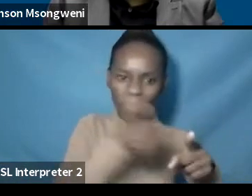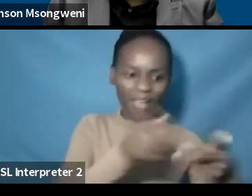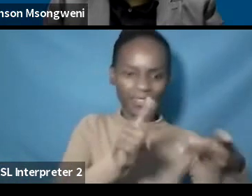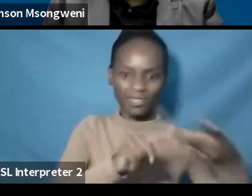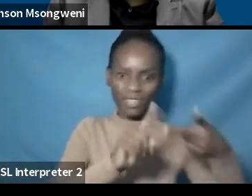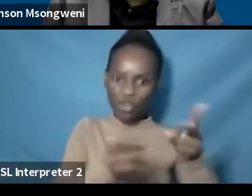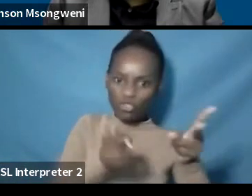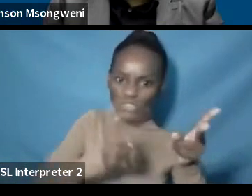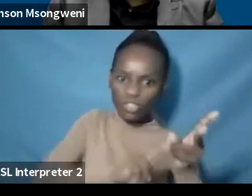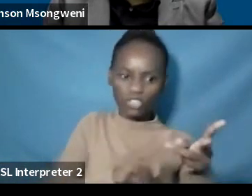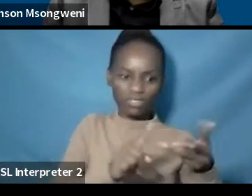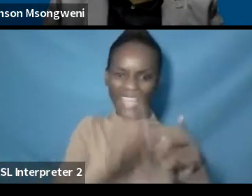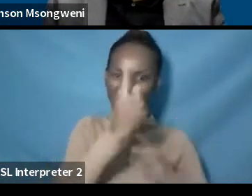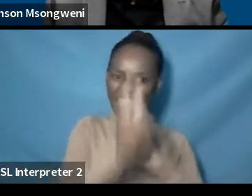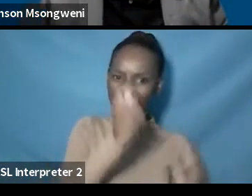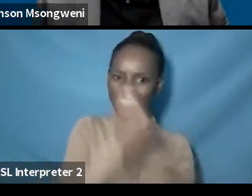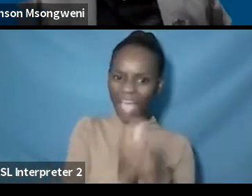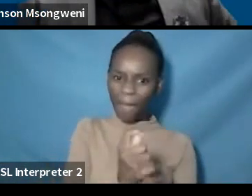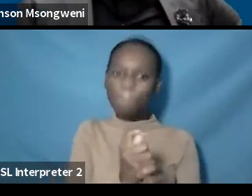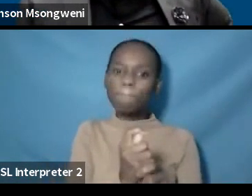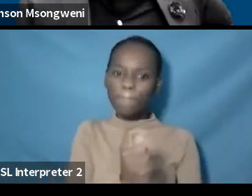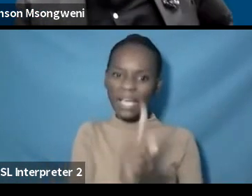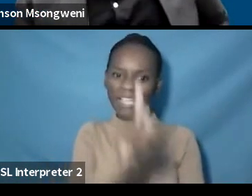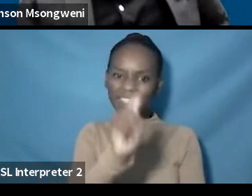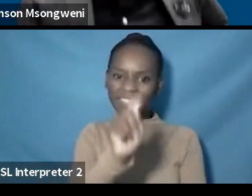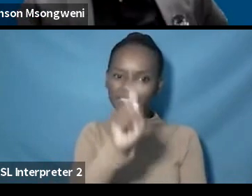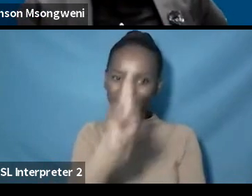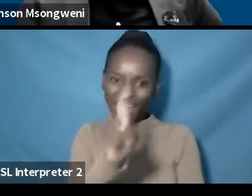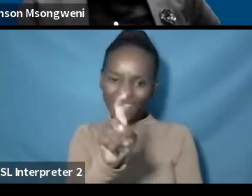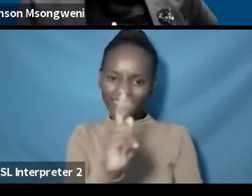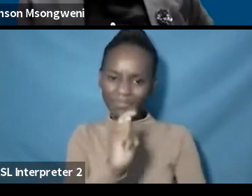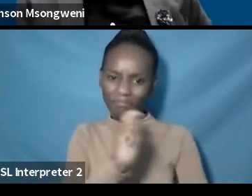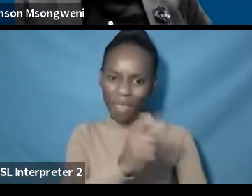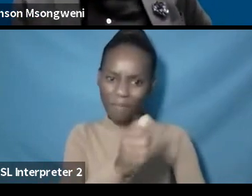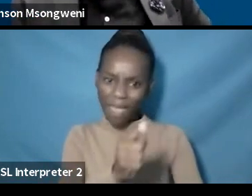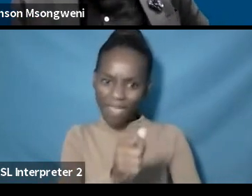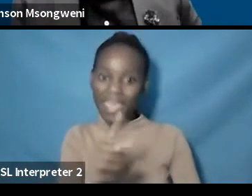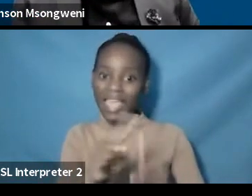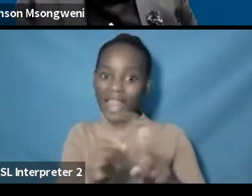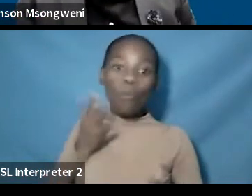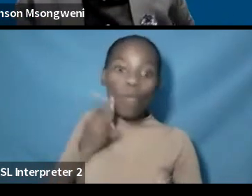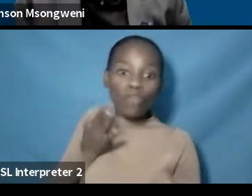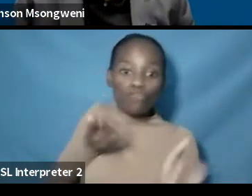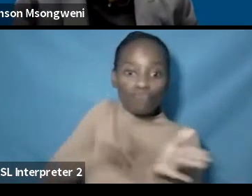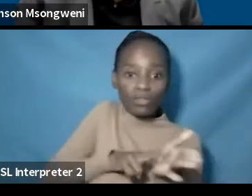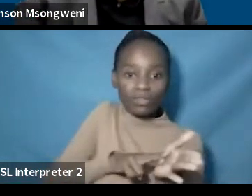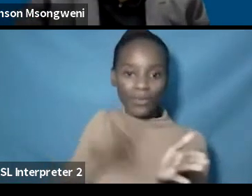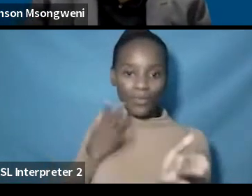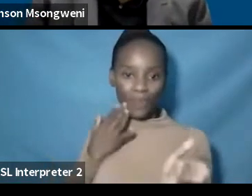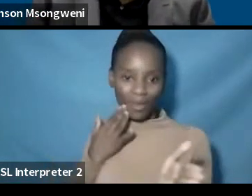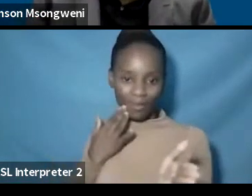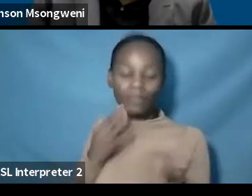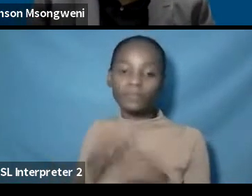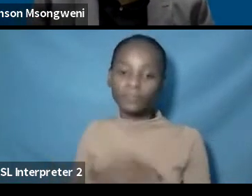supposed to register and when are you supposed to register. Mind you, being compliant, you may have your